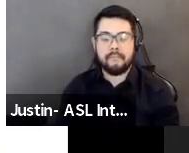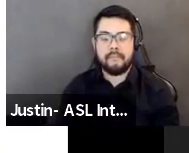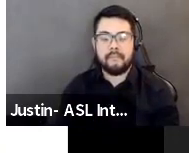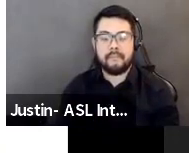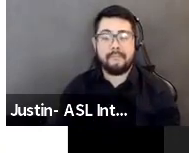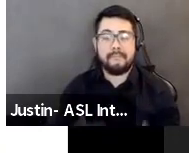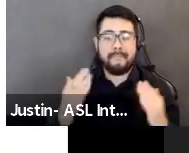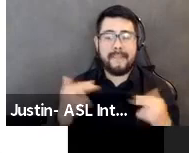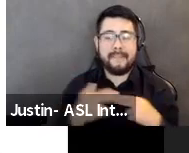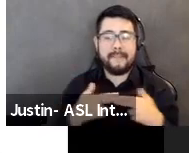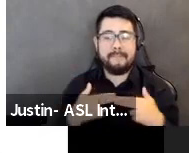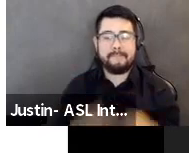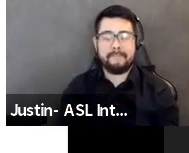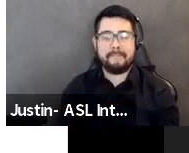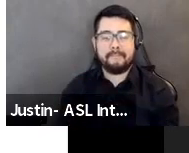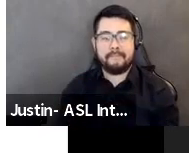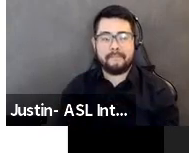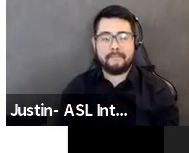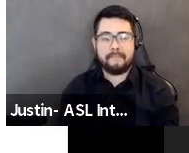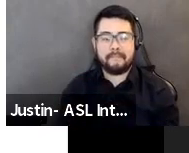next slide please